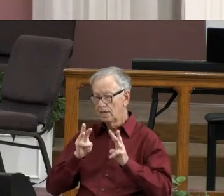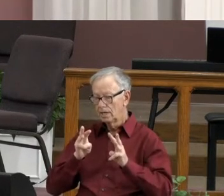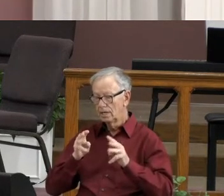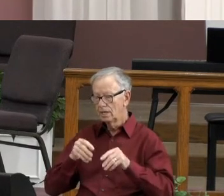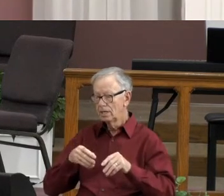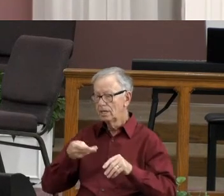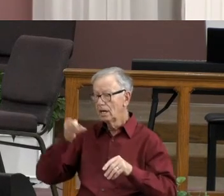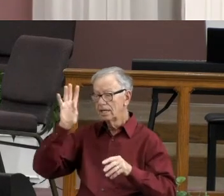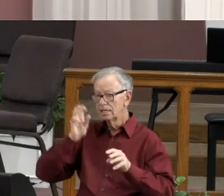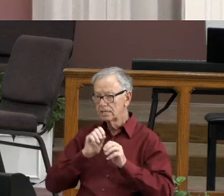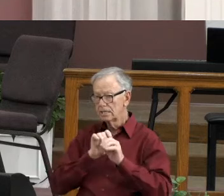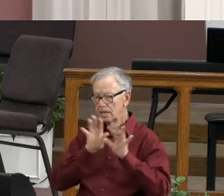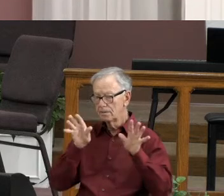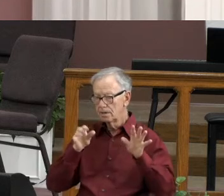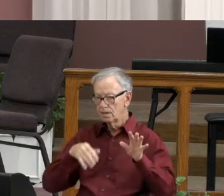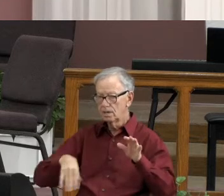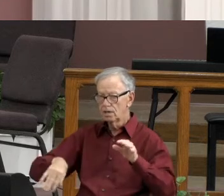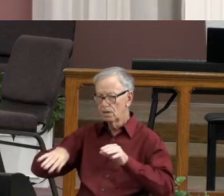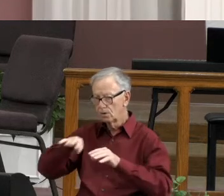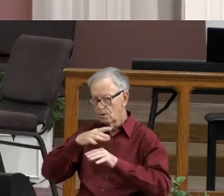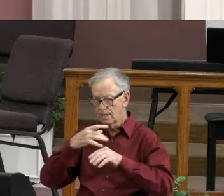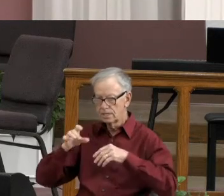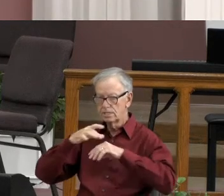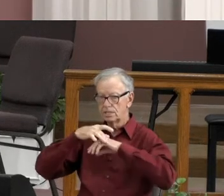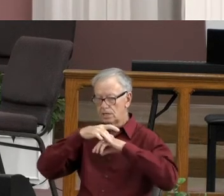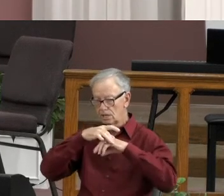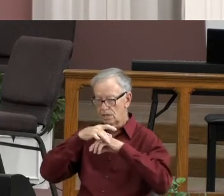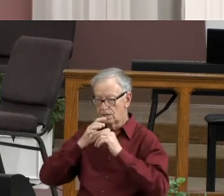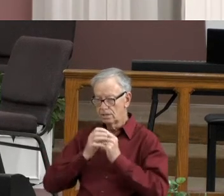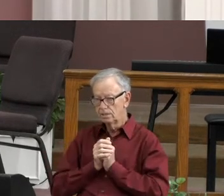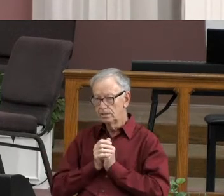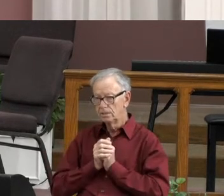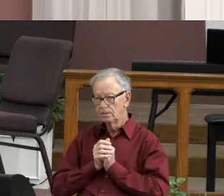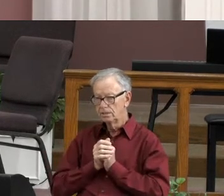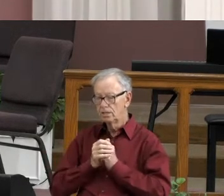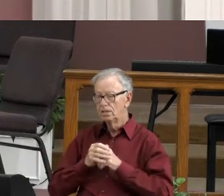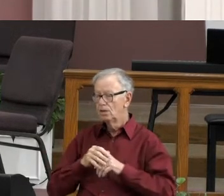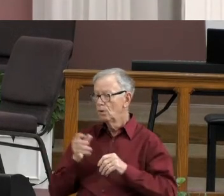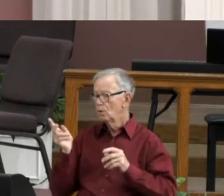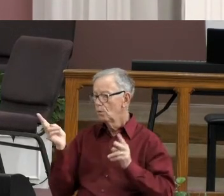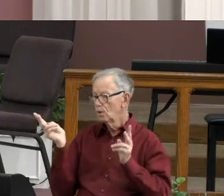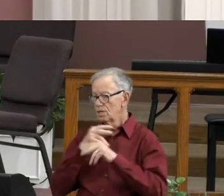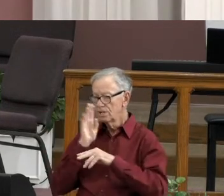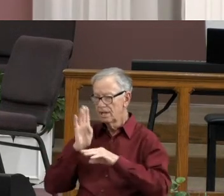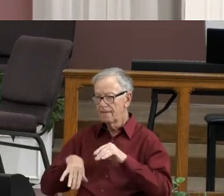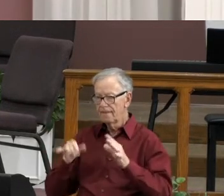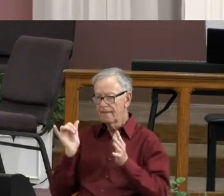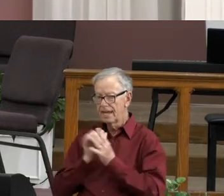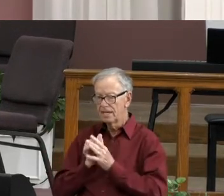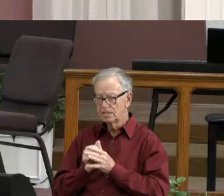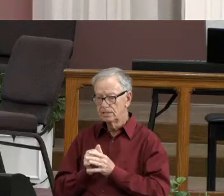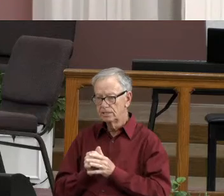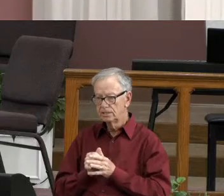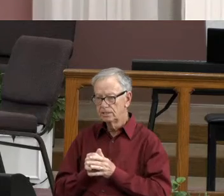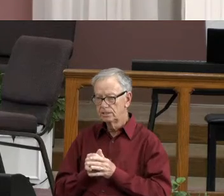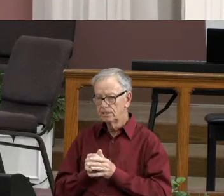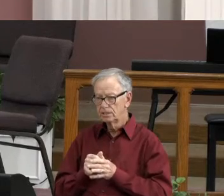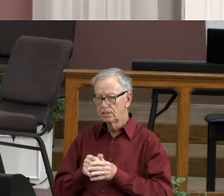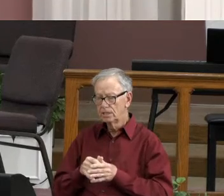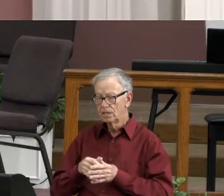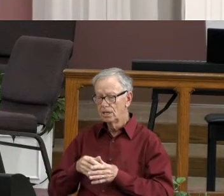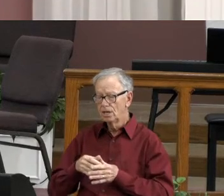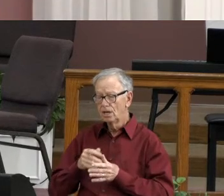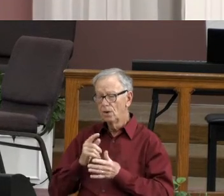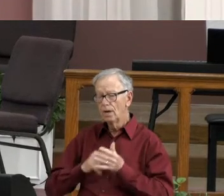God scattered them across the face of the earth. But it's worse than that. That's what God had instructed